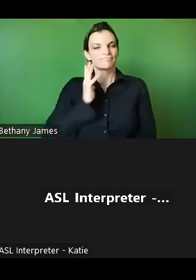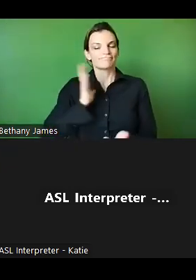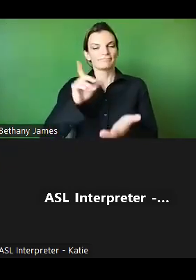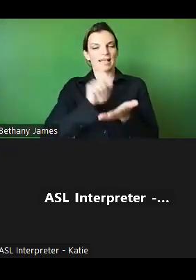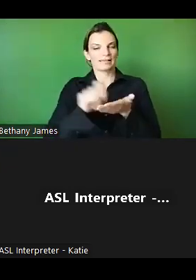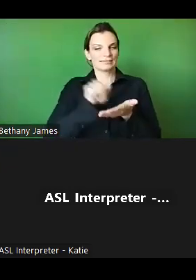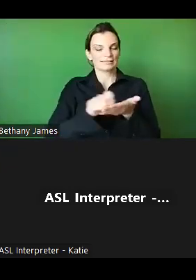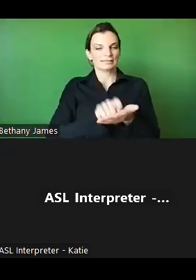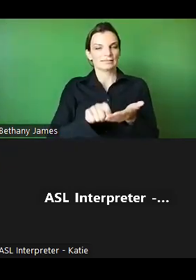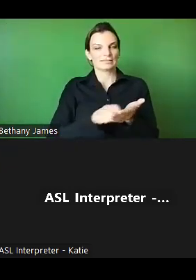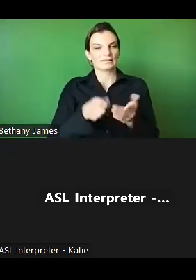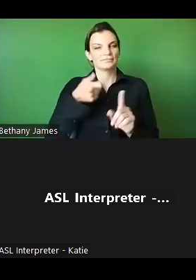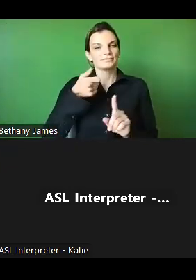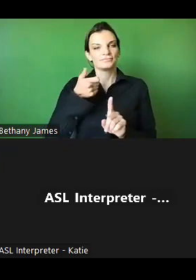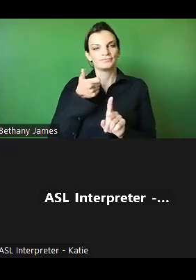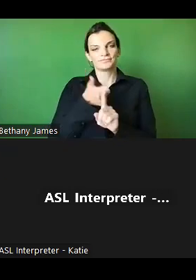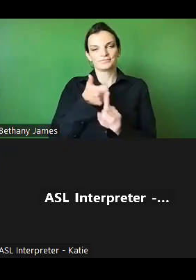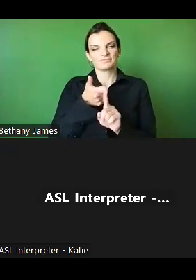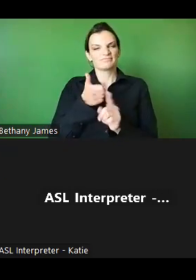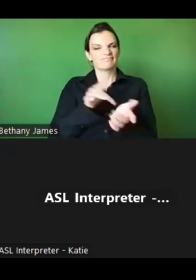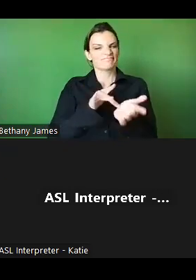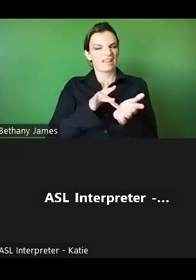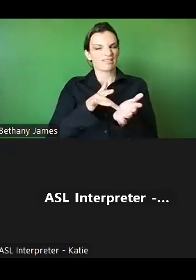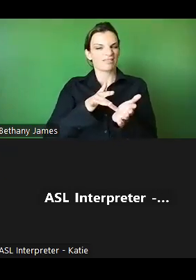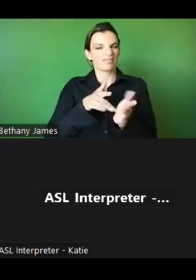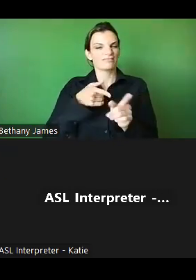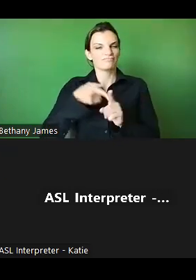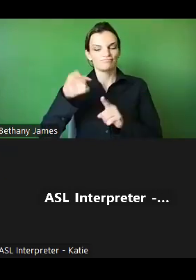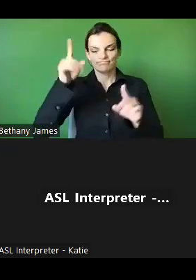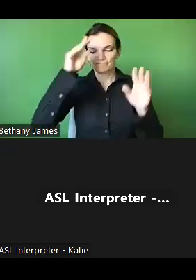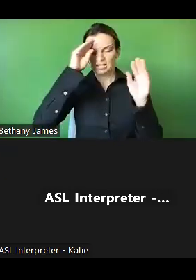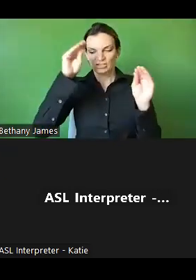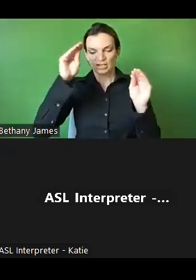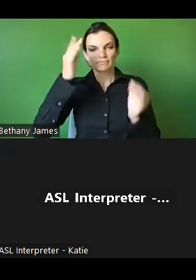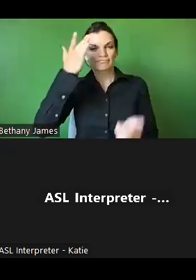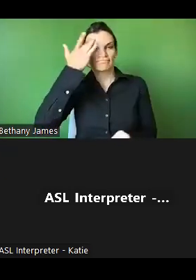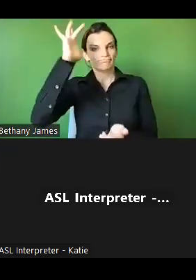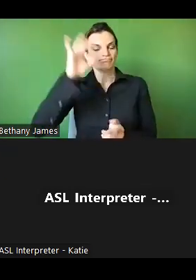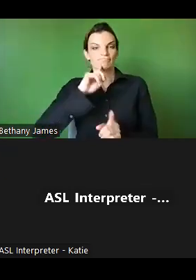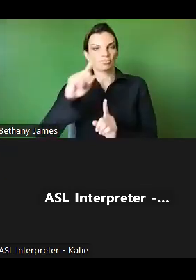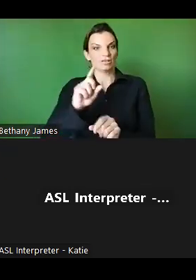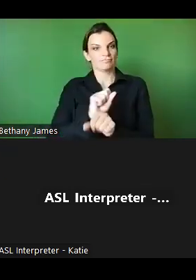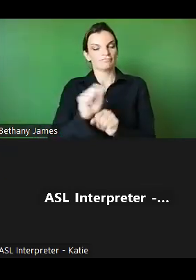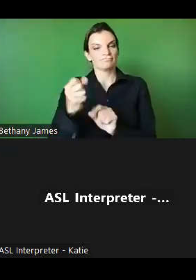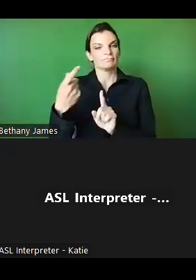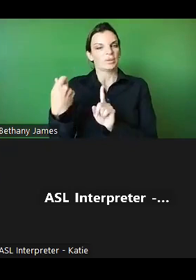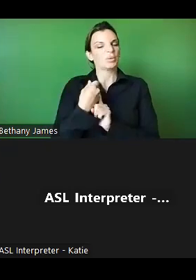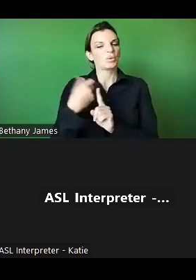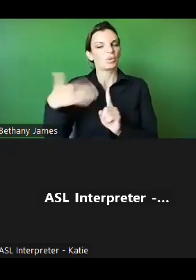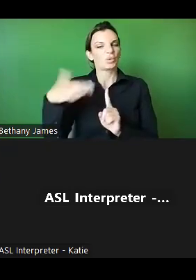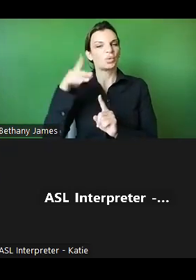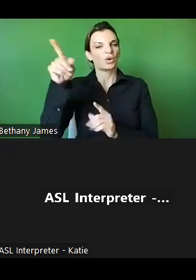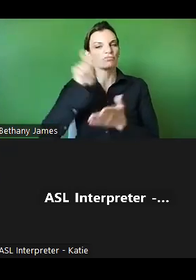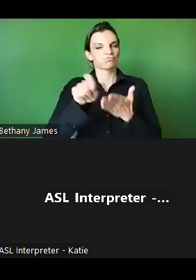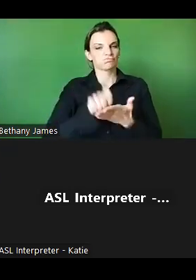by a medical educator that really made an impact on me. The column he wrote,